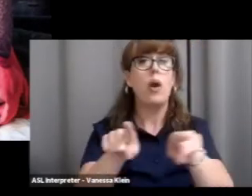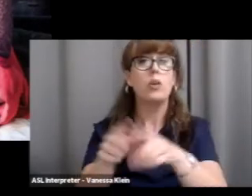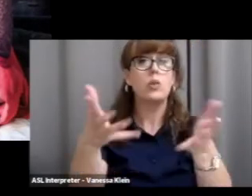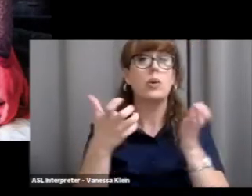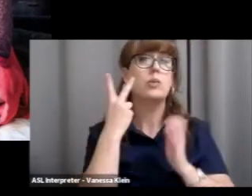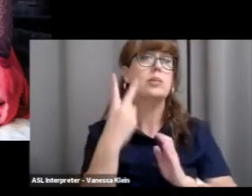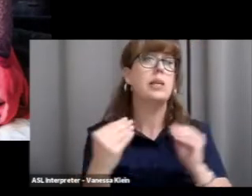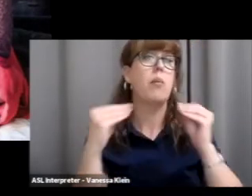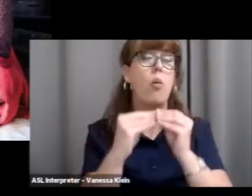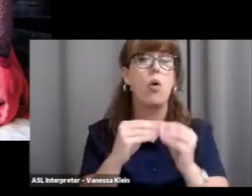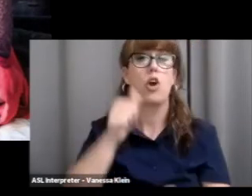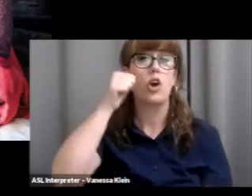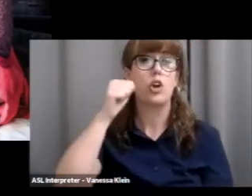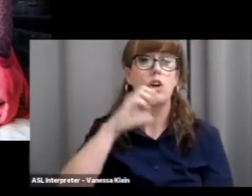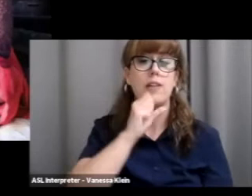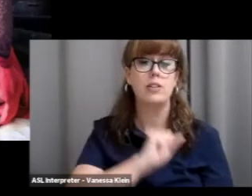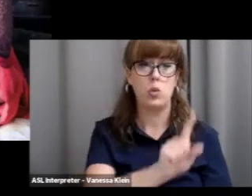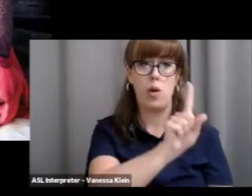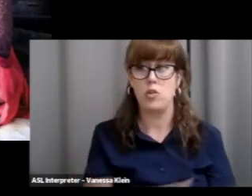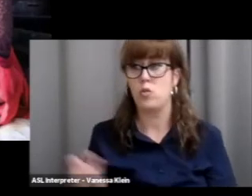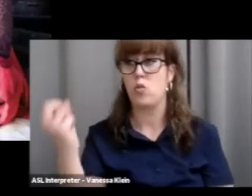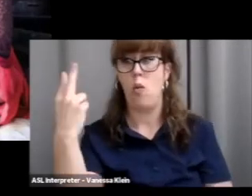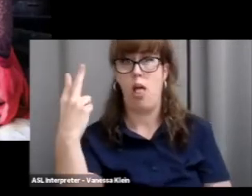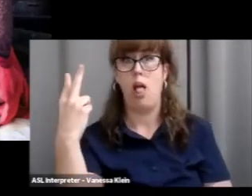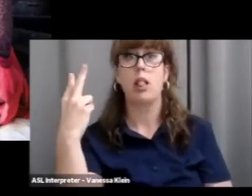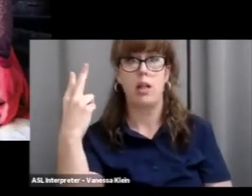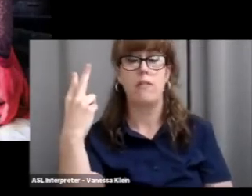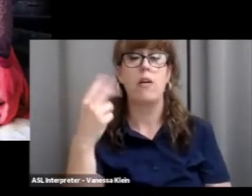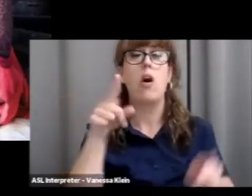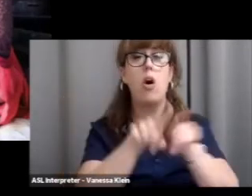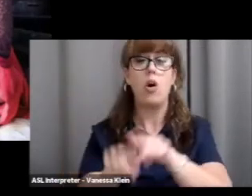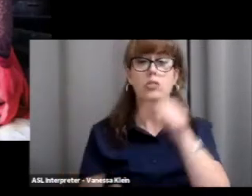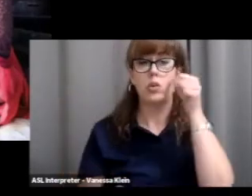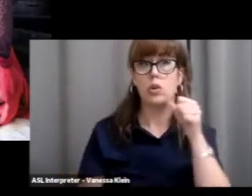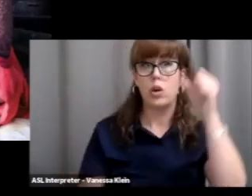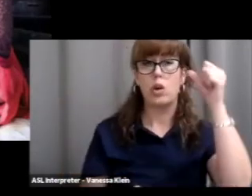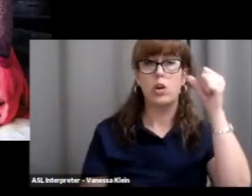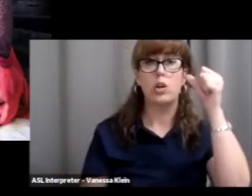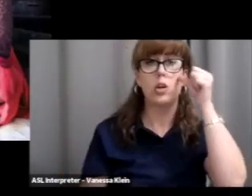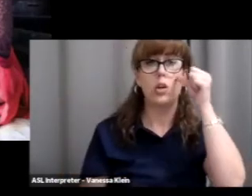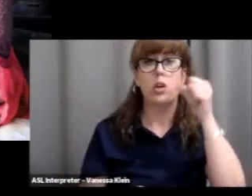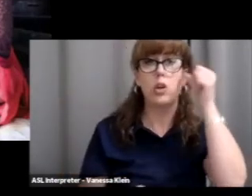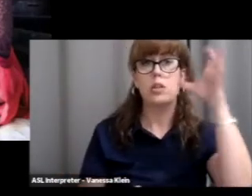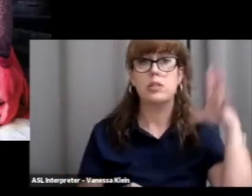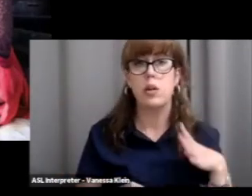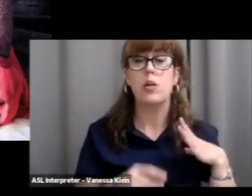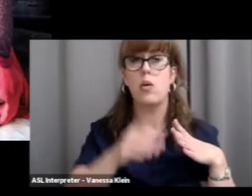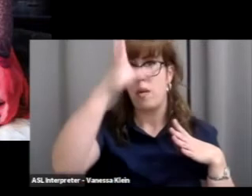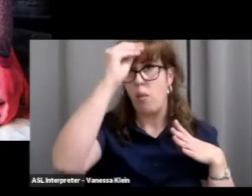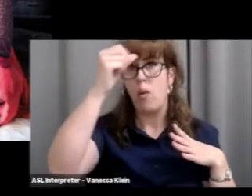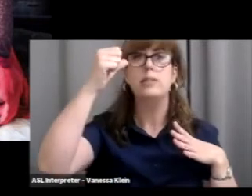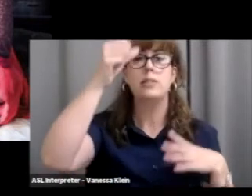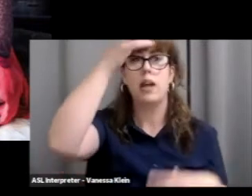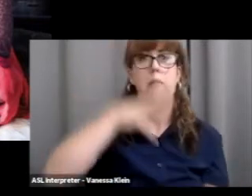through 12. We want to see girls and women's at equitable rates to boys and men in advertising.